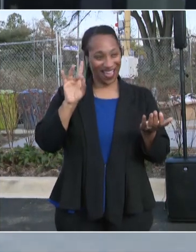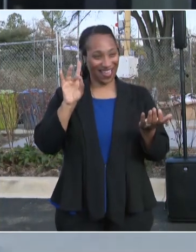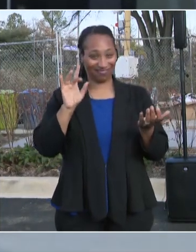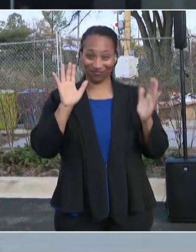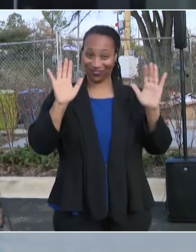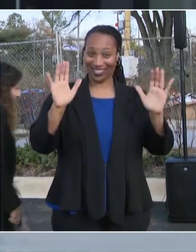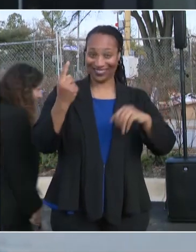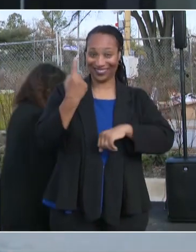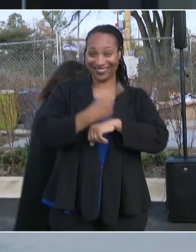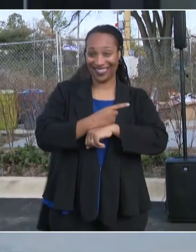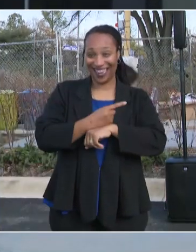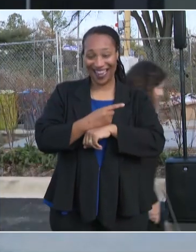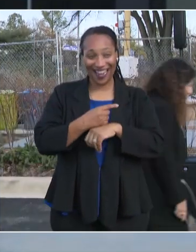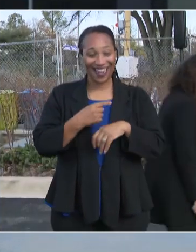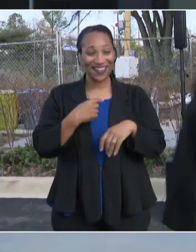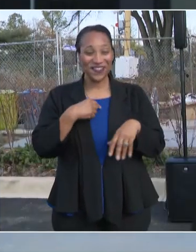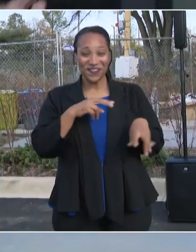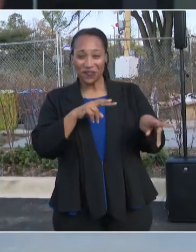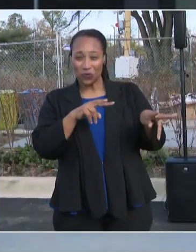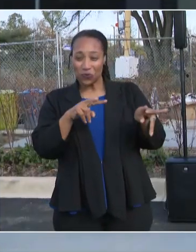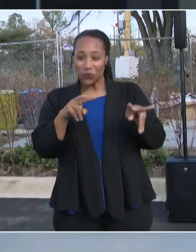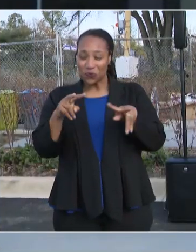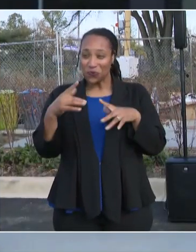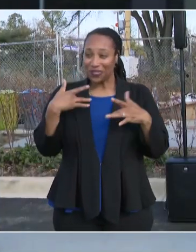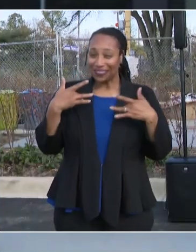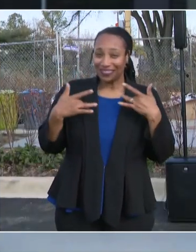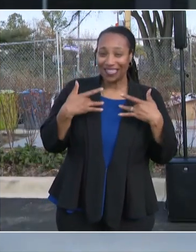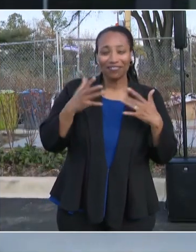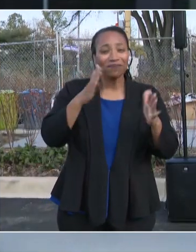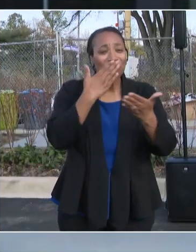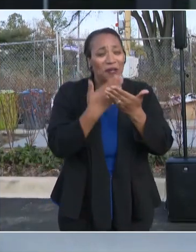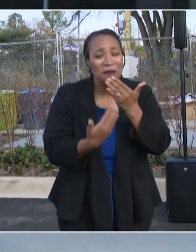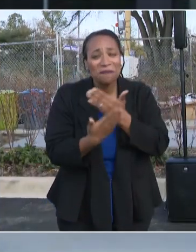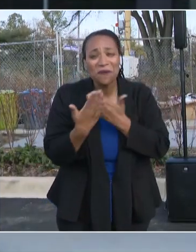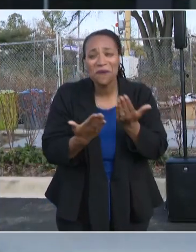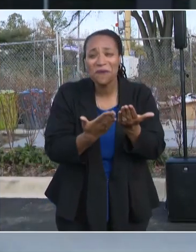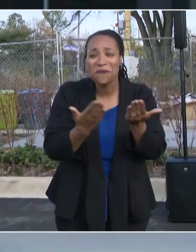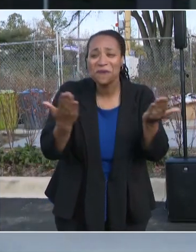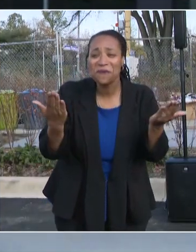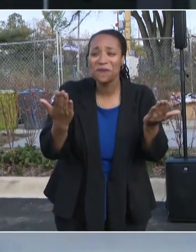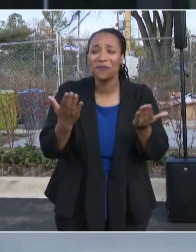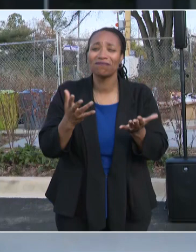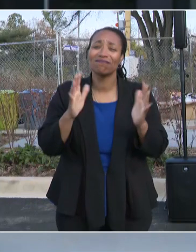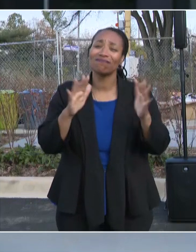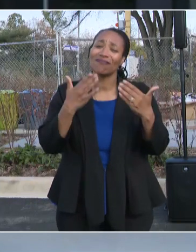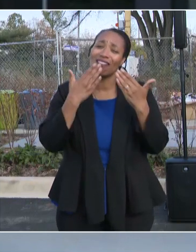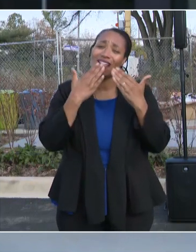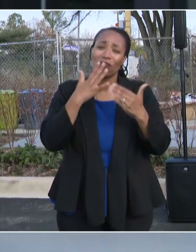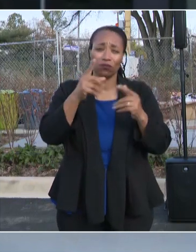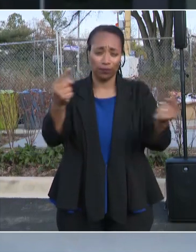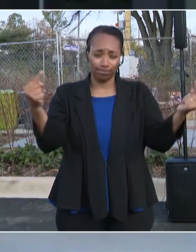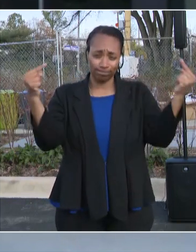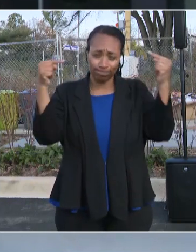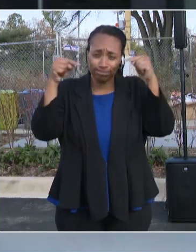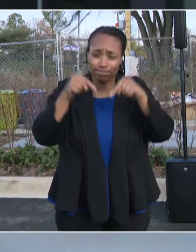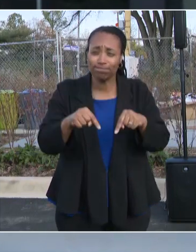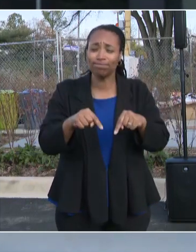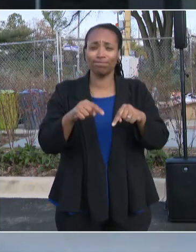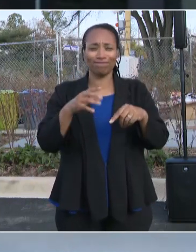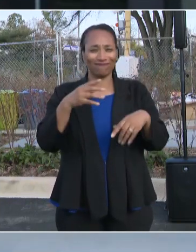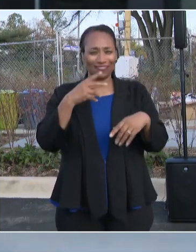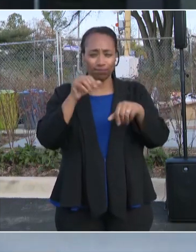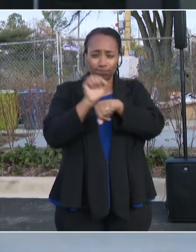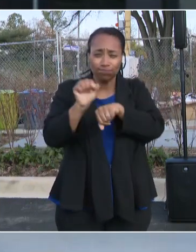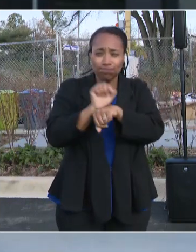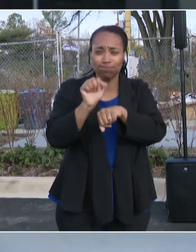I'm excited this morning. I want to thank you, Mayor Bowser, for your commitment. I was here when you made some of those promises, and we're seeing the beginning of bringing